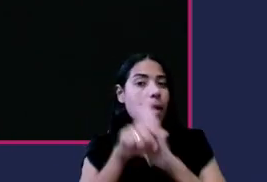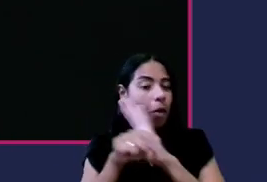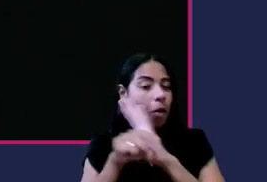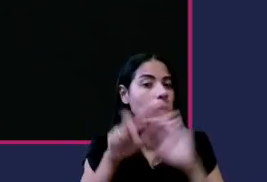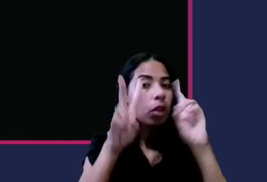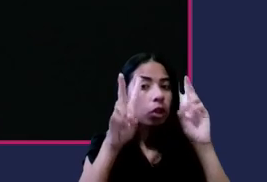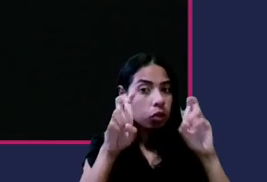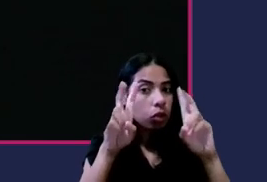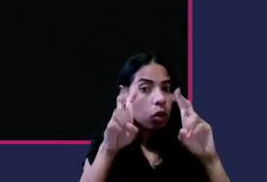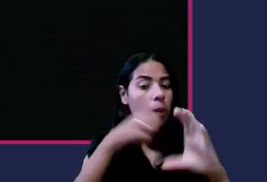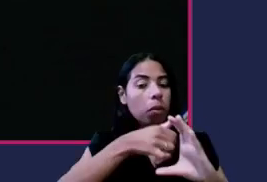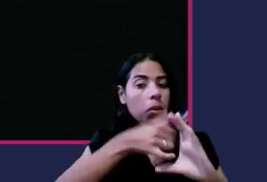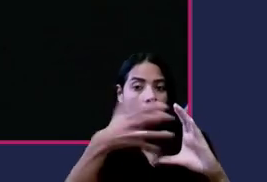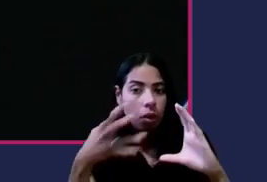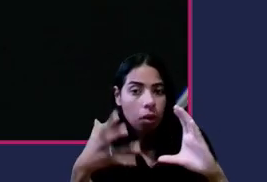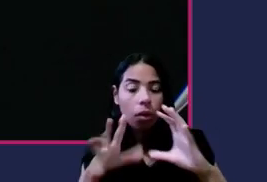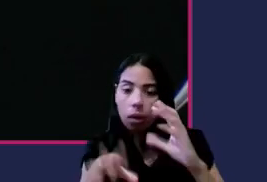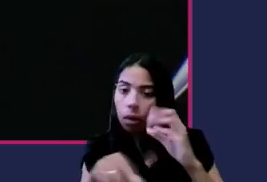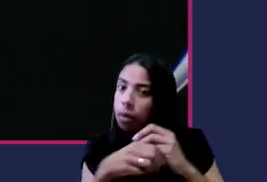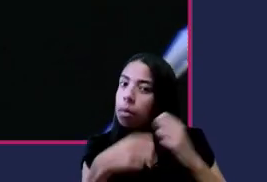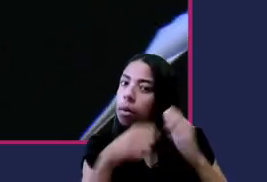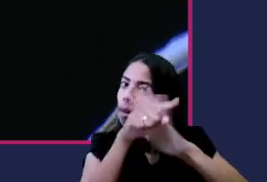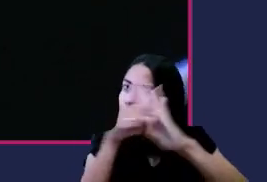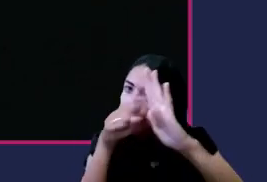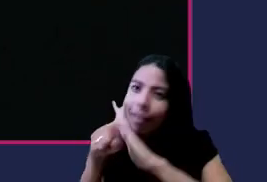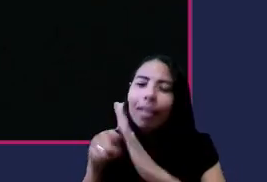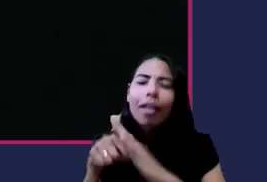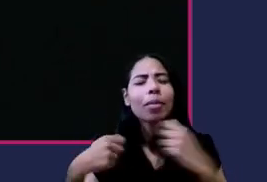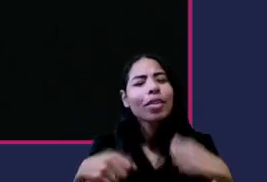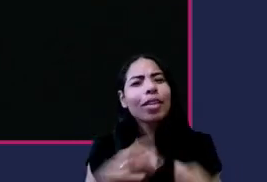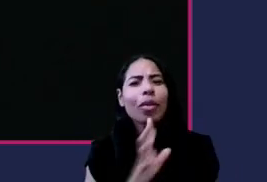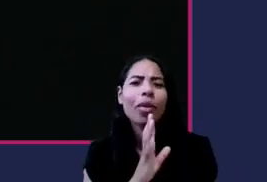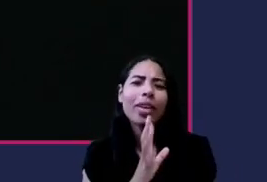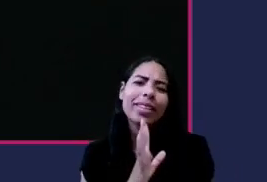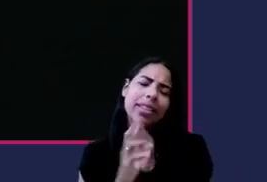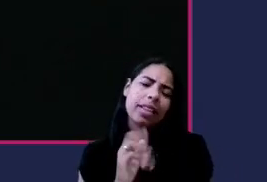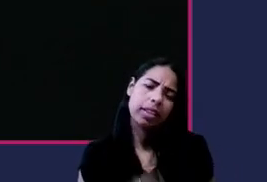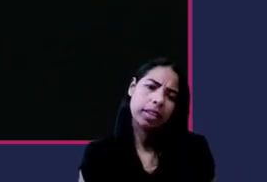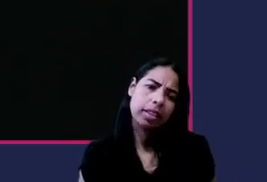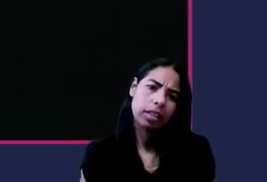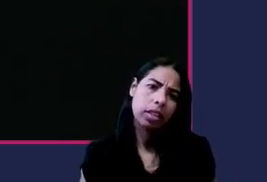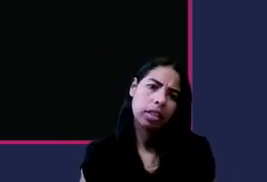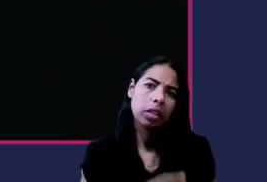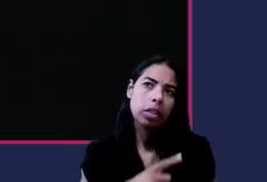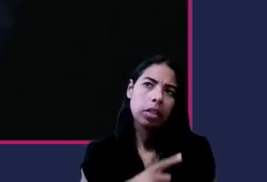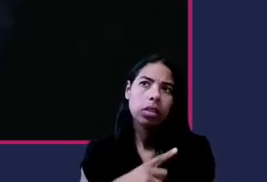demographic censuses. And that's never been done before.